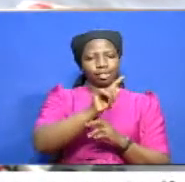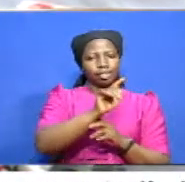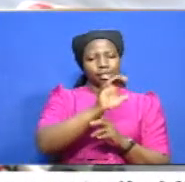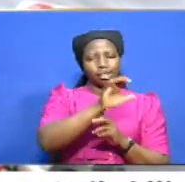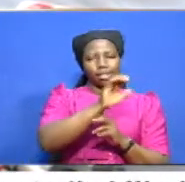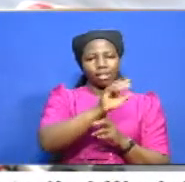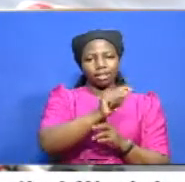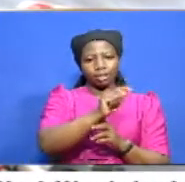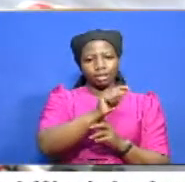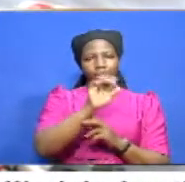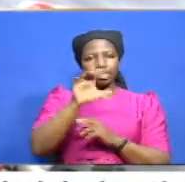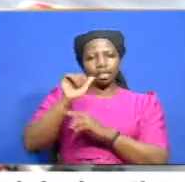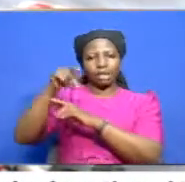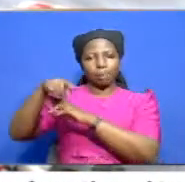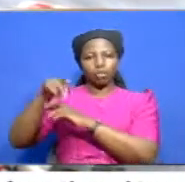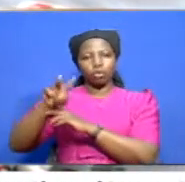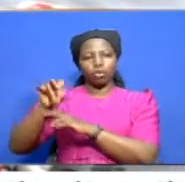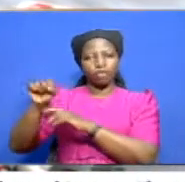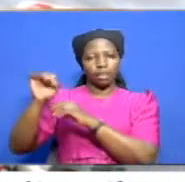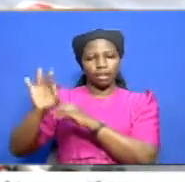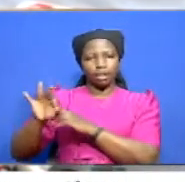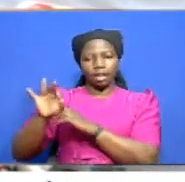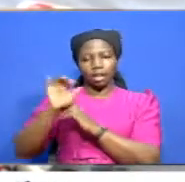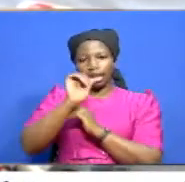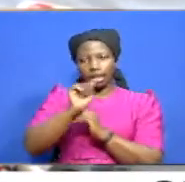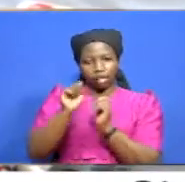253A, among other acts.